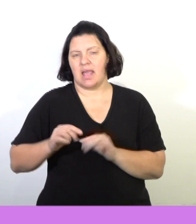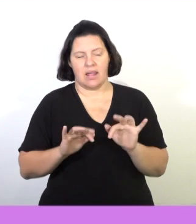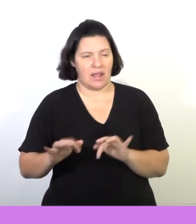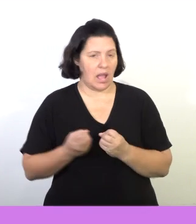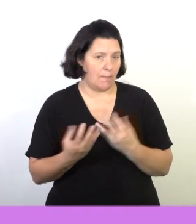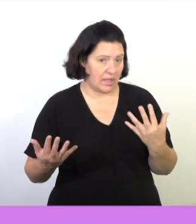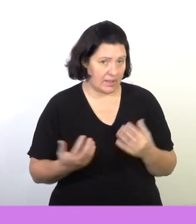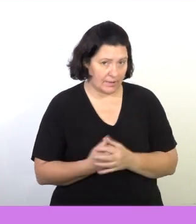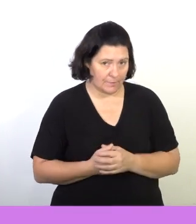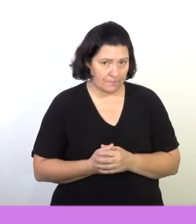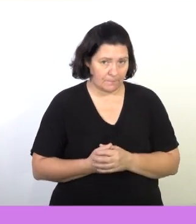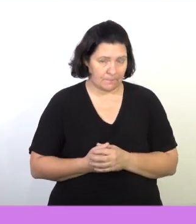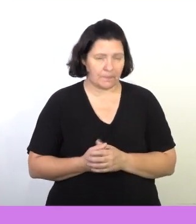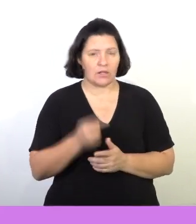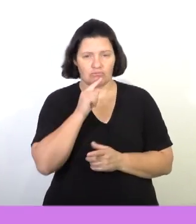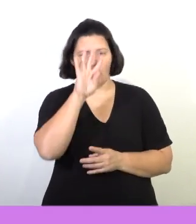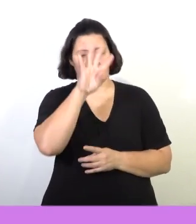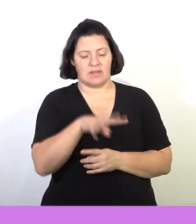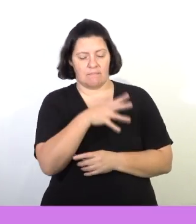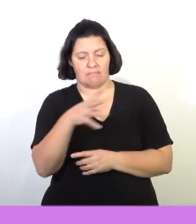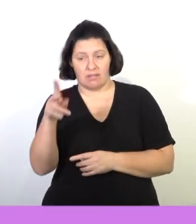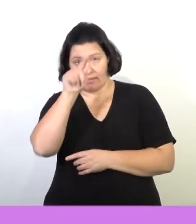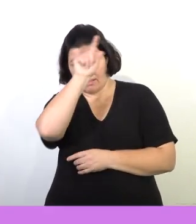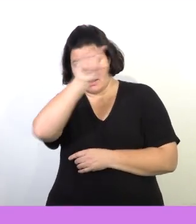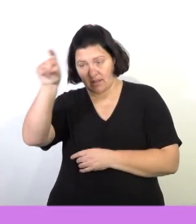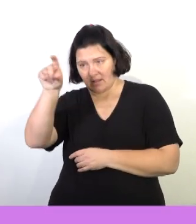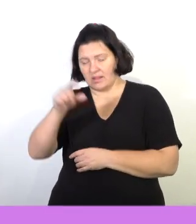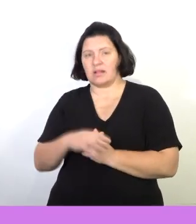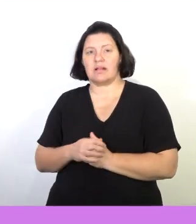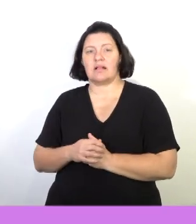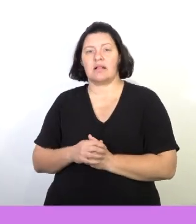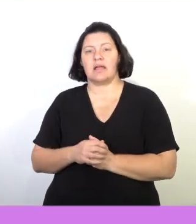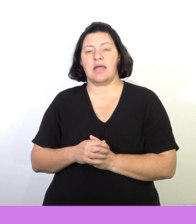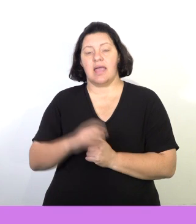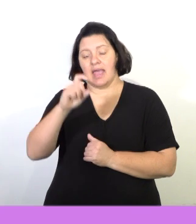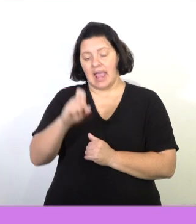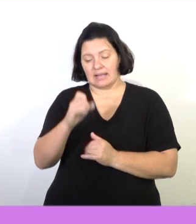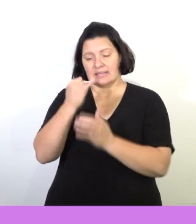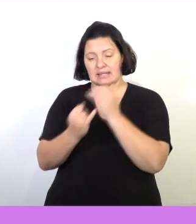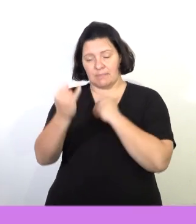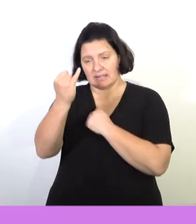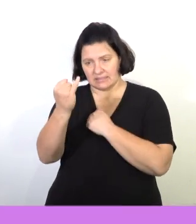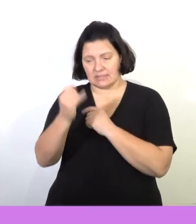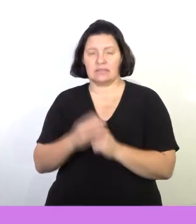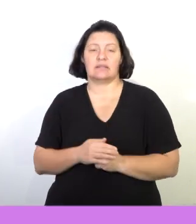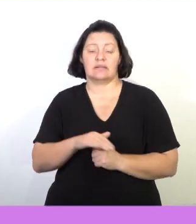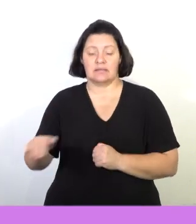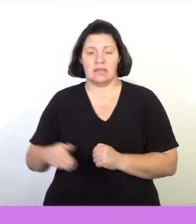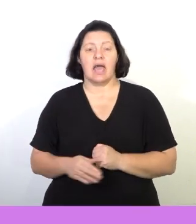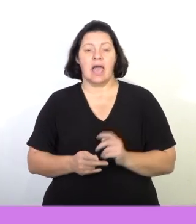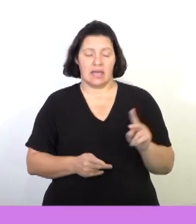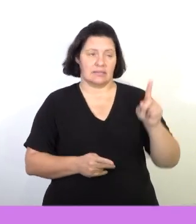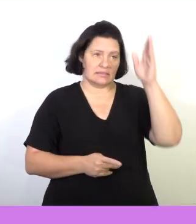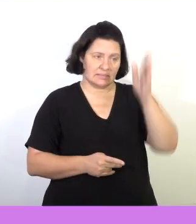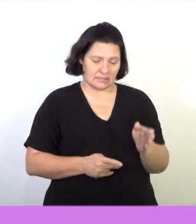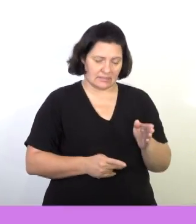that he plays. So there is our table. We know x-axis independent and